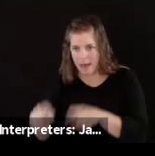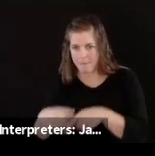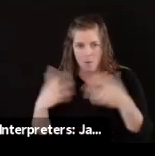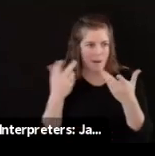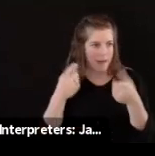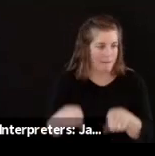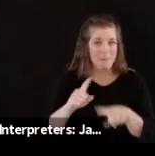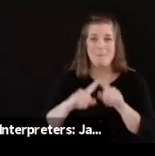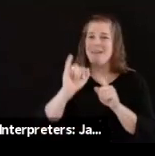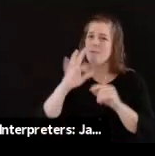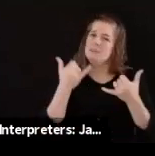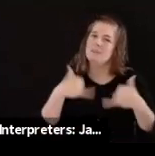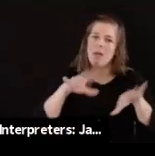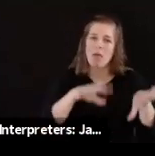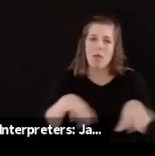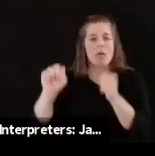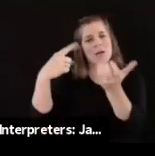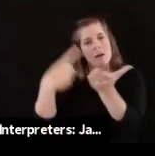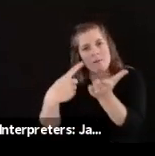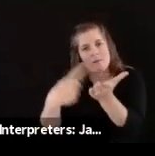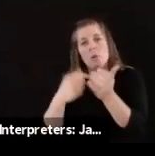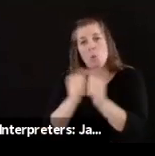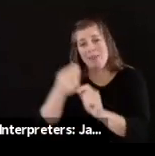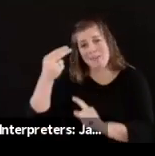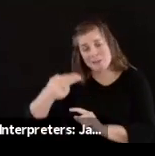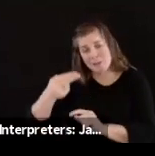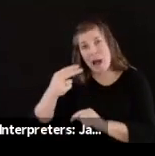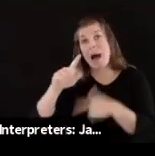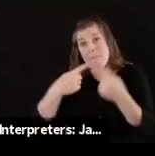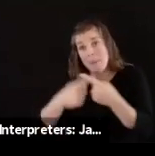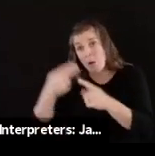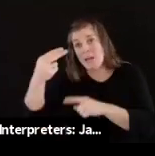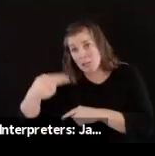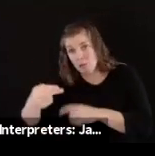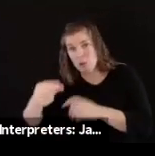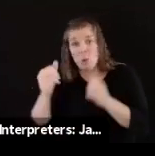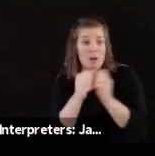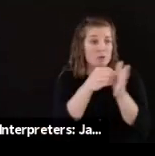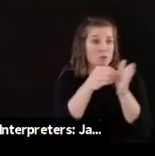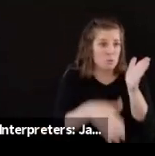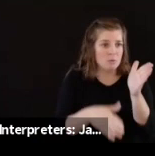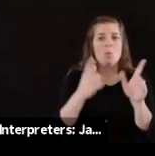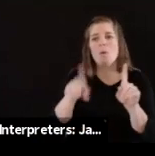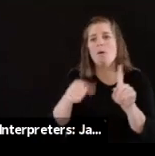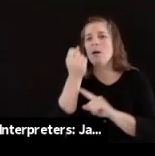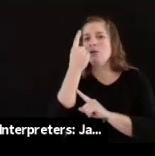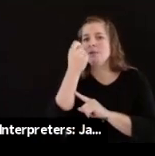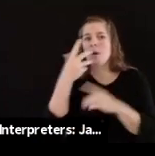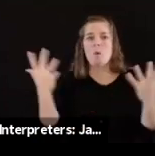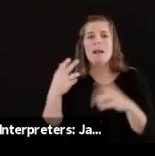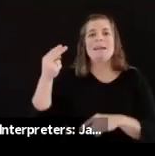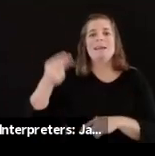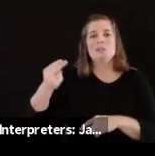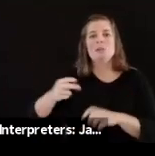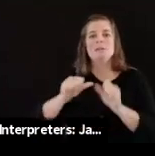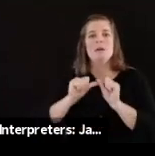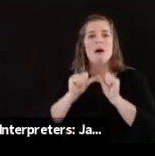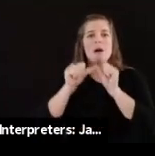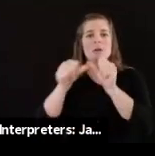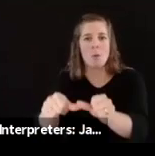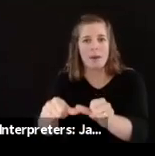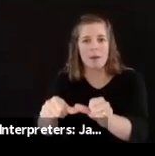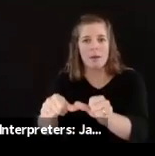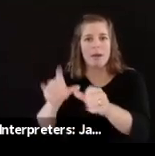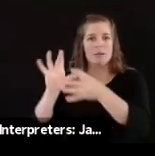with our students rather than just teach it, we help them understand that history is ongoing and that it's connected to current movements for